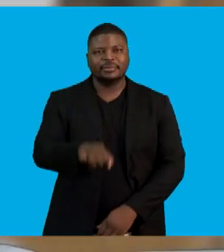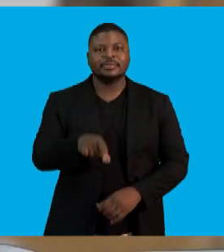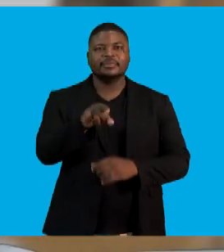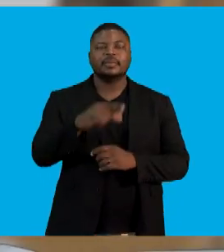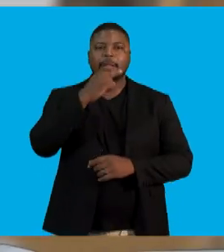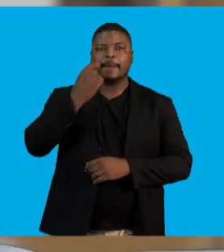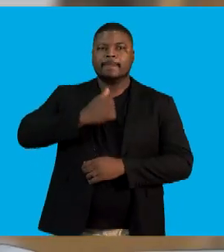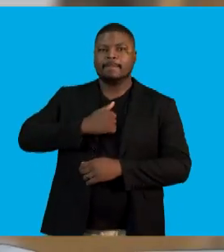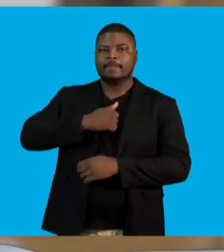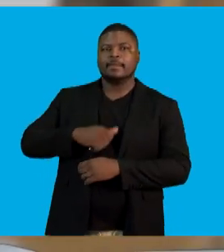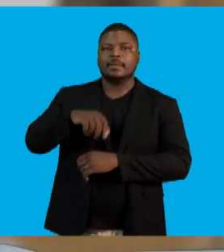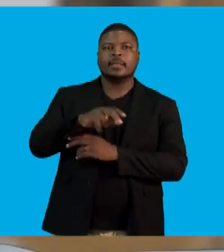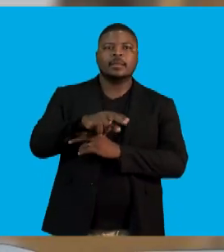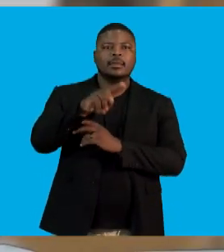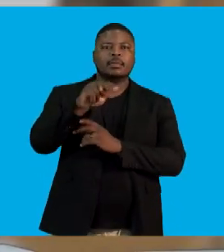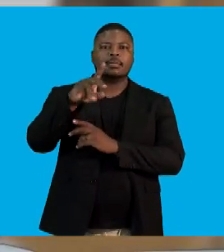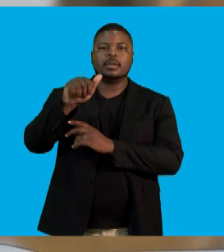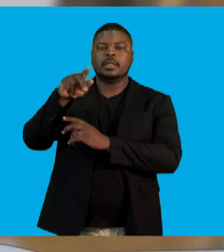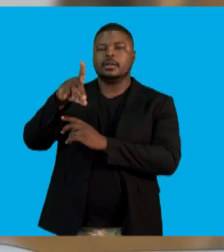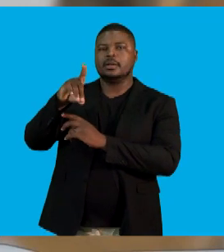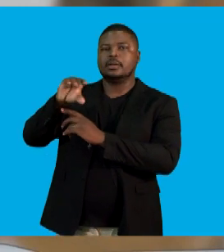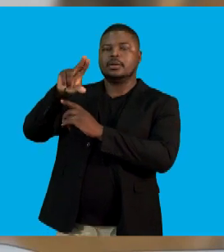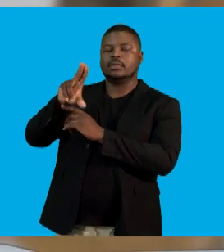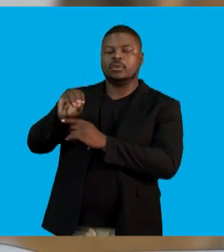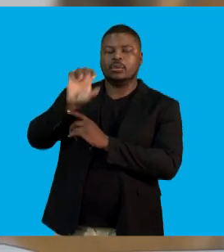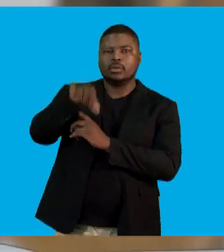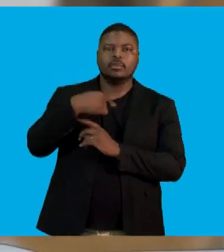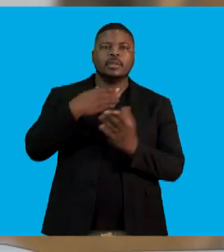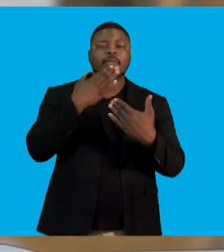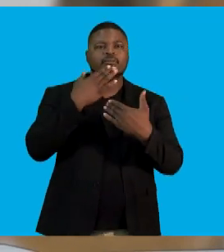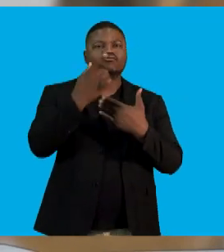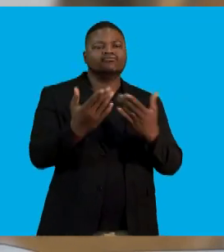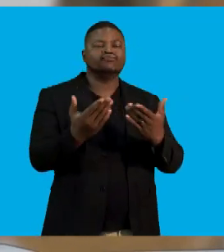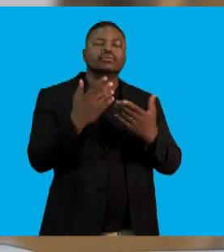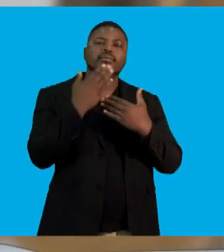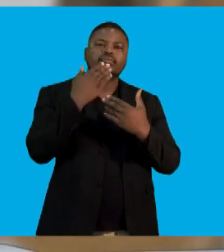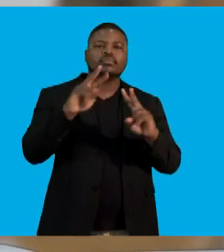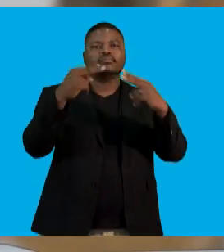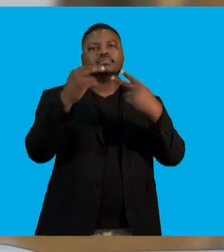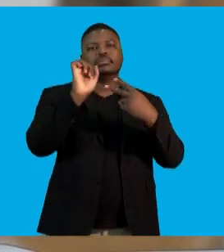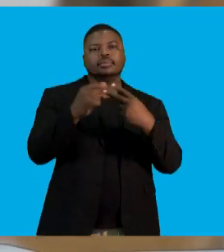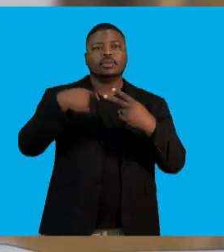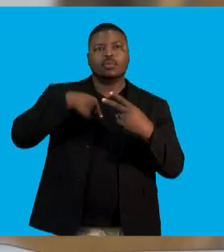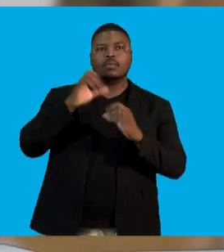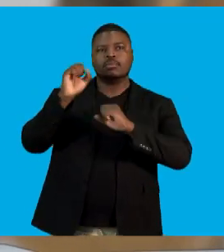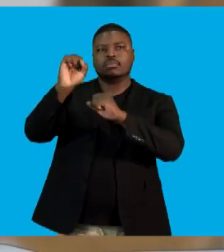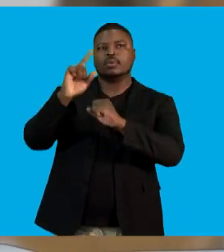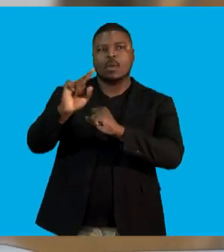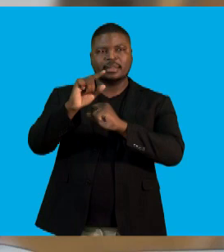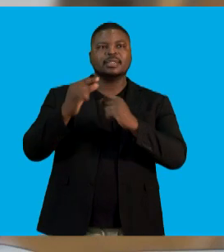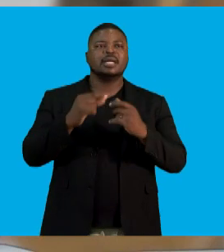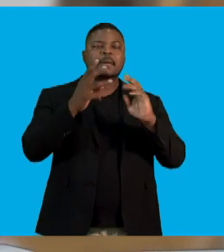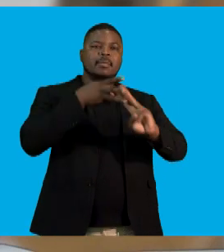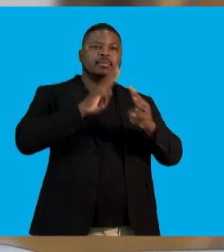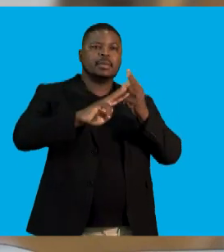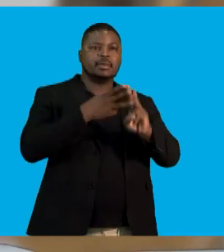My name is Sashen Naidu. Welcome to a beautiful lesson today. We're presenting mathematical literacy, grade 10. And the topic for today